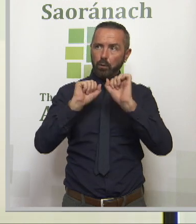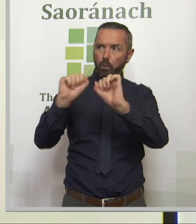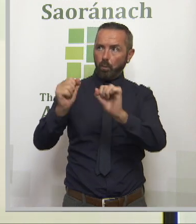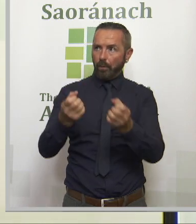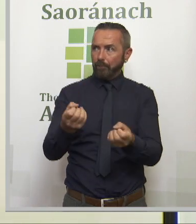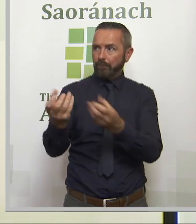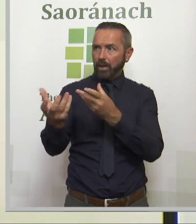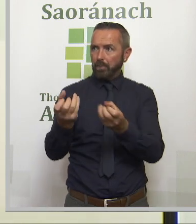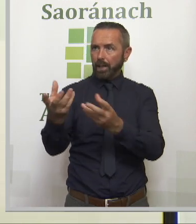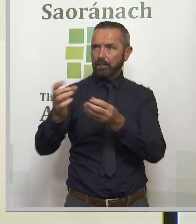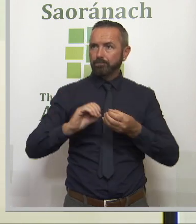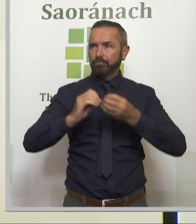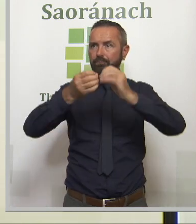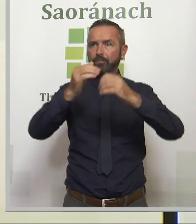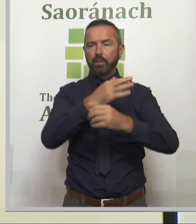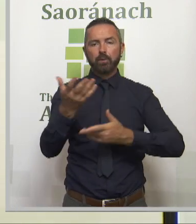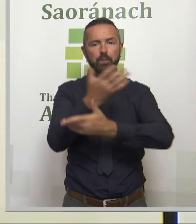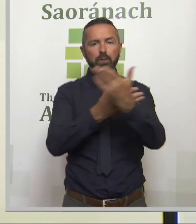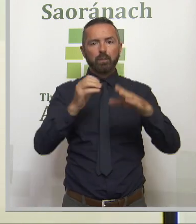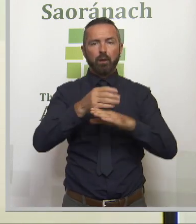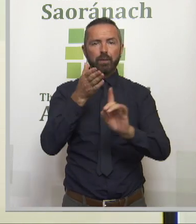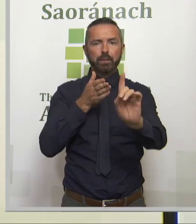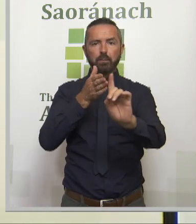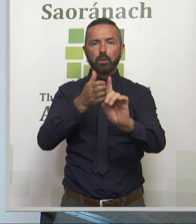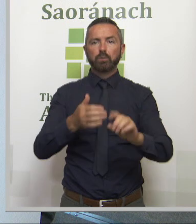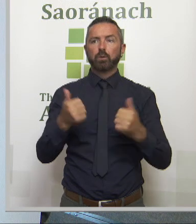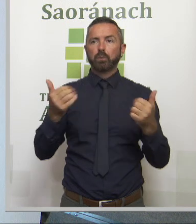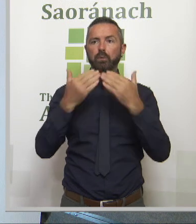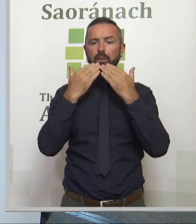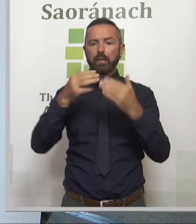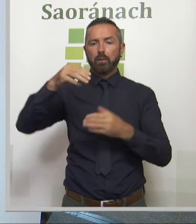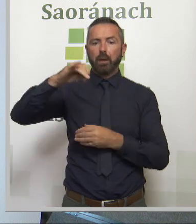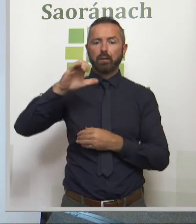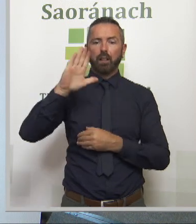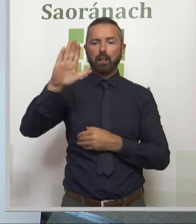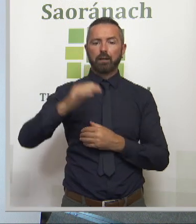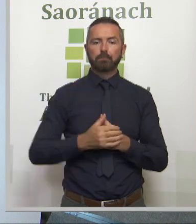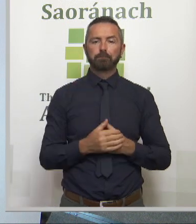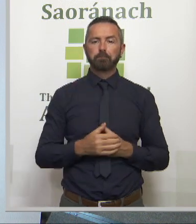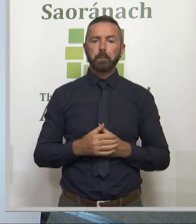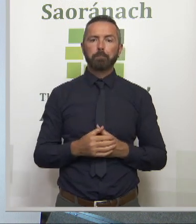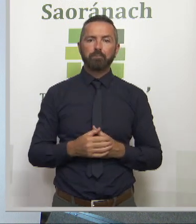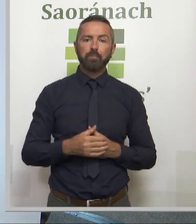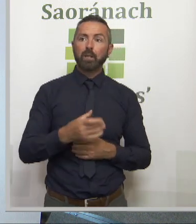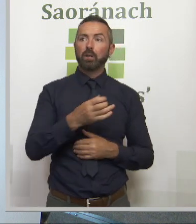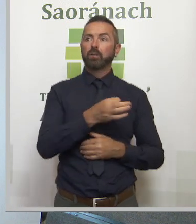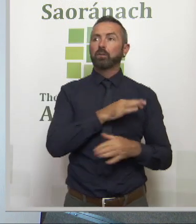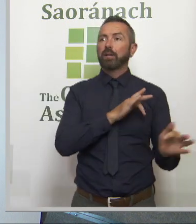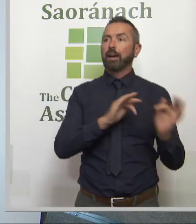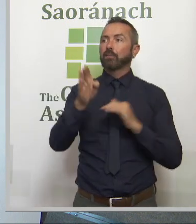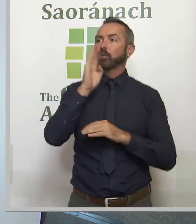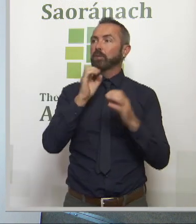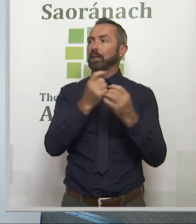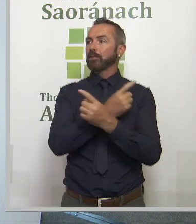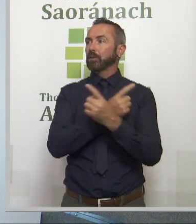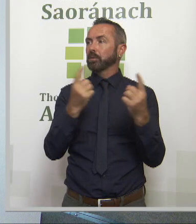generated from the discussions that we'll have on this approach as well. So, Gurmagat Micheál. Gurmagat Evian, and good afternoon, folks.